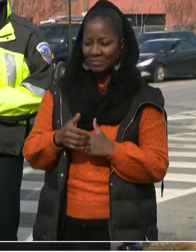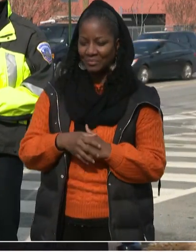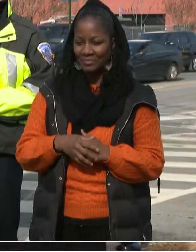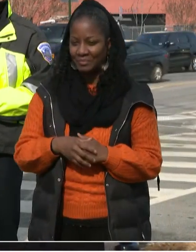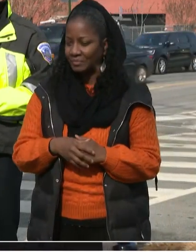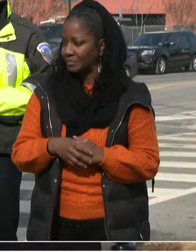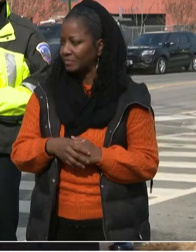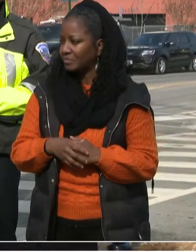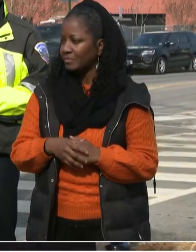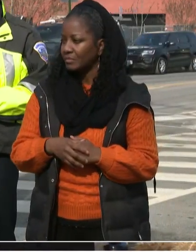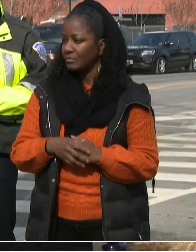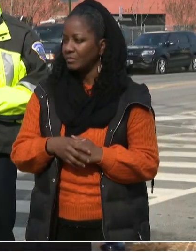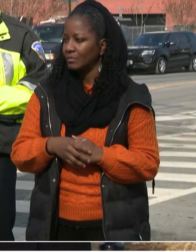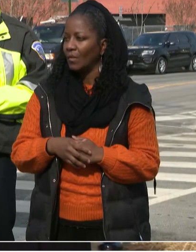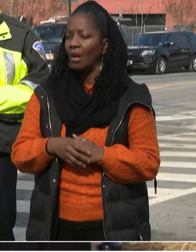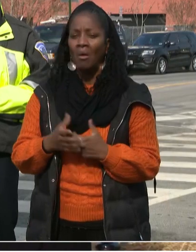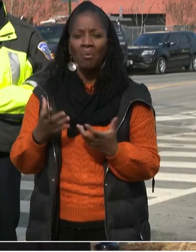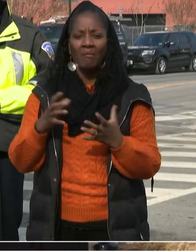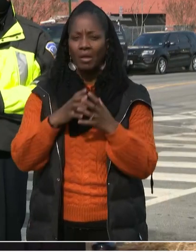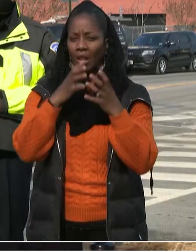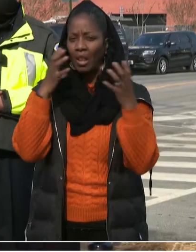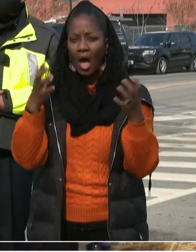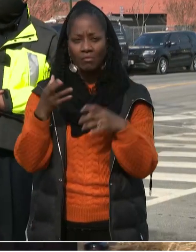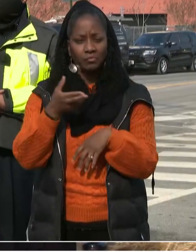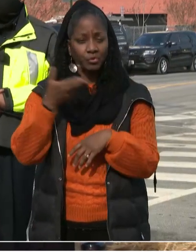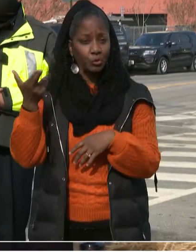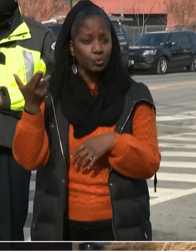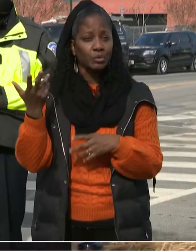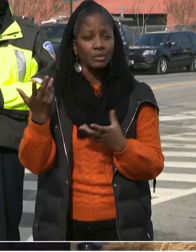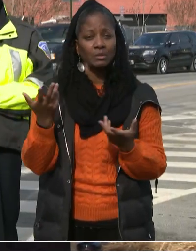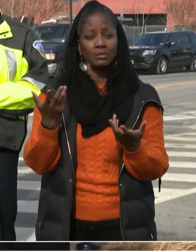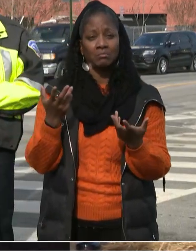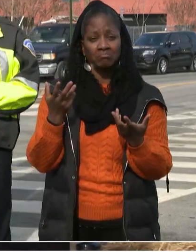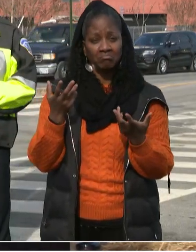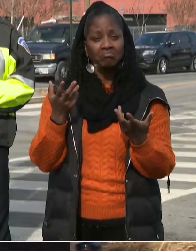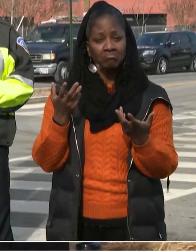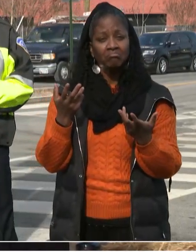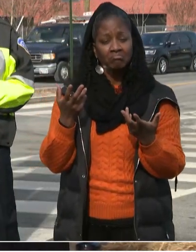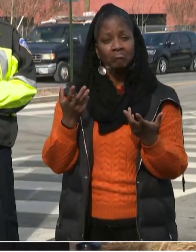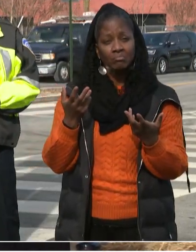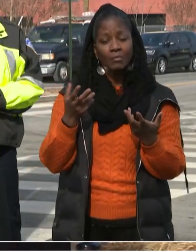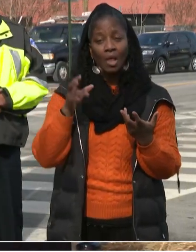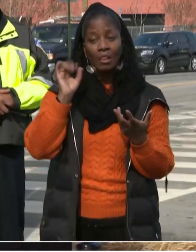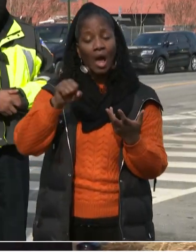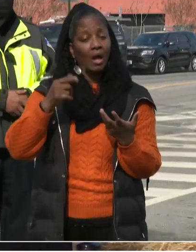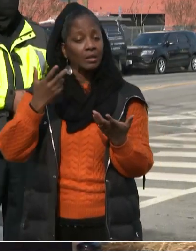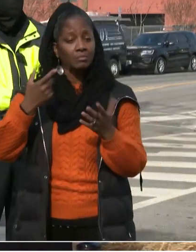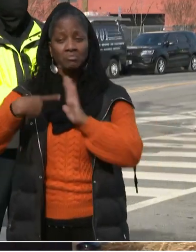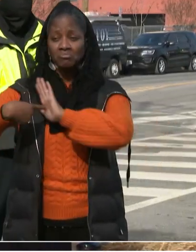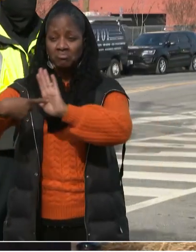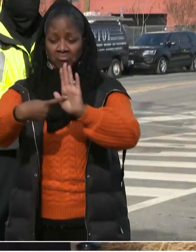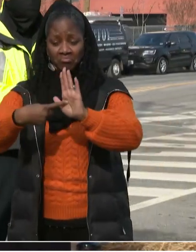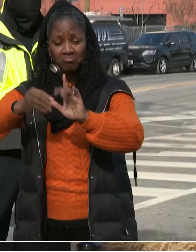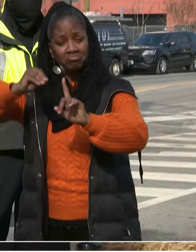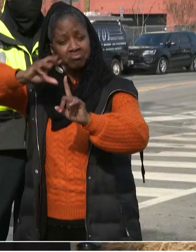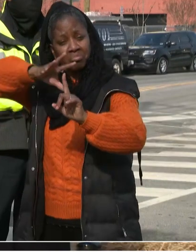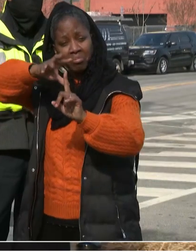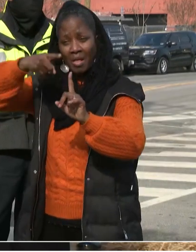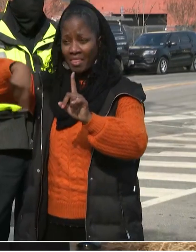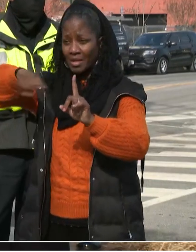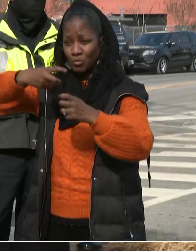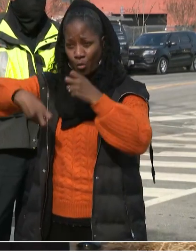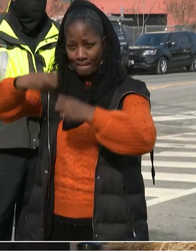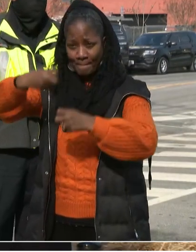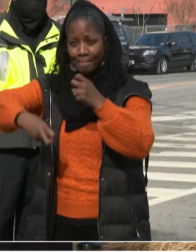Because there are a lot of resources that can be brought to bear on this problem. I know that